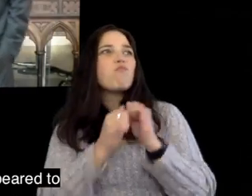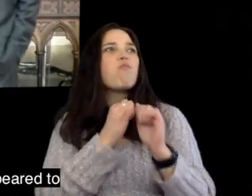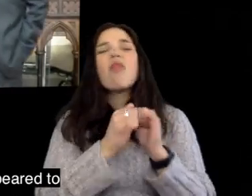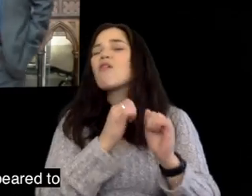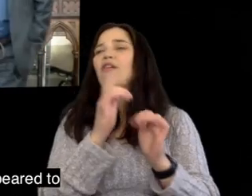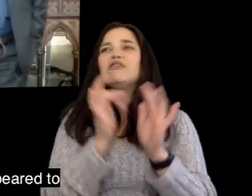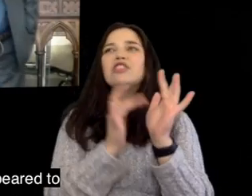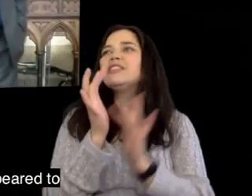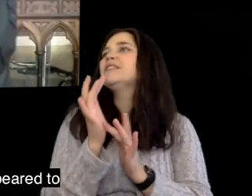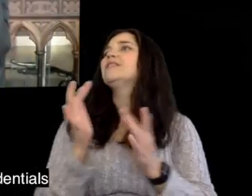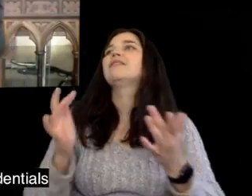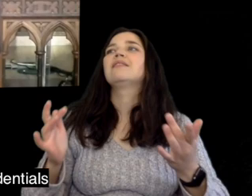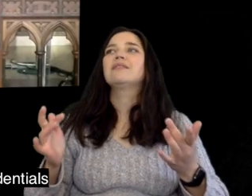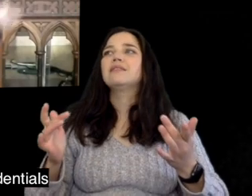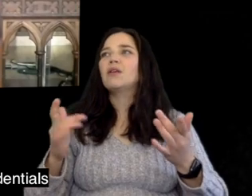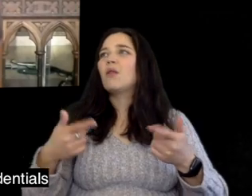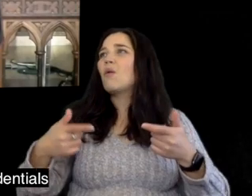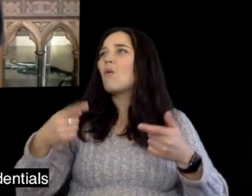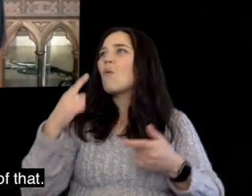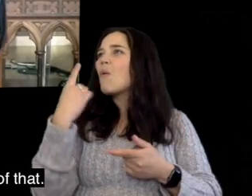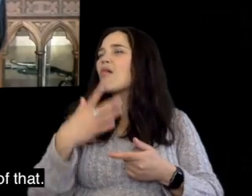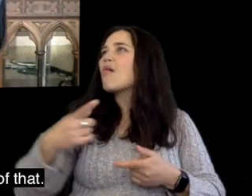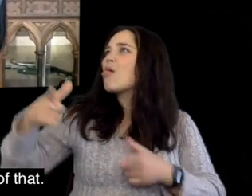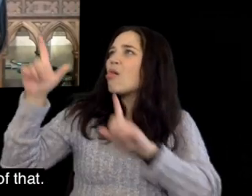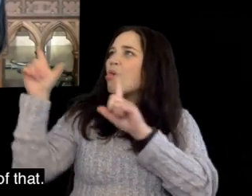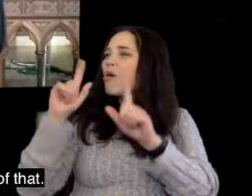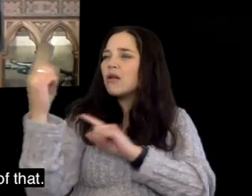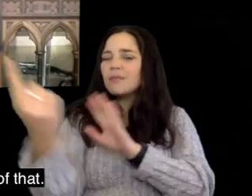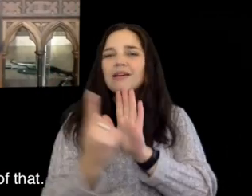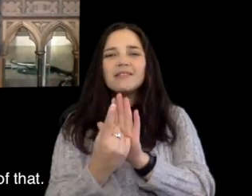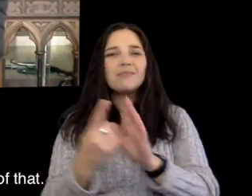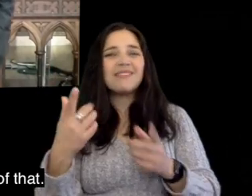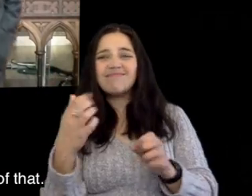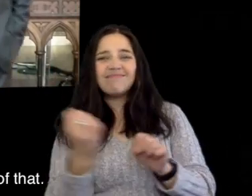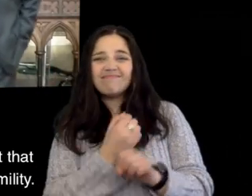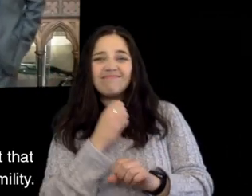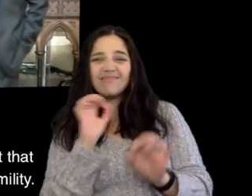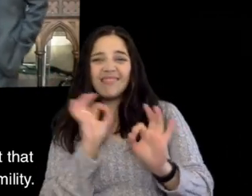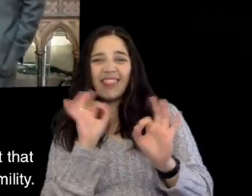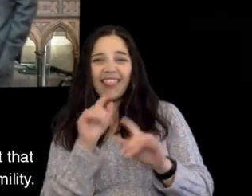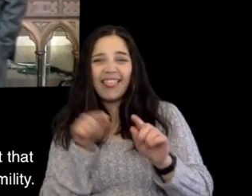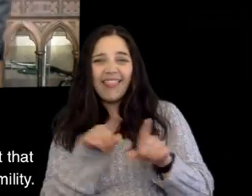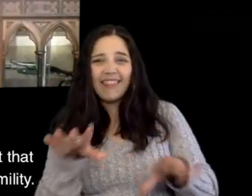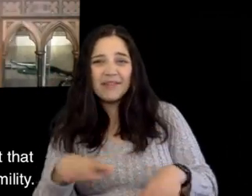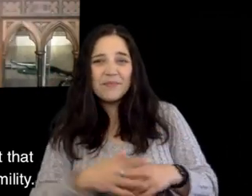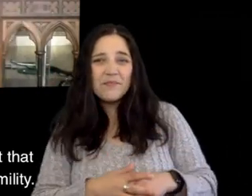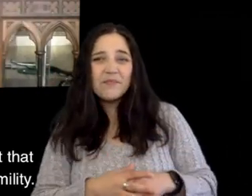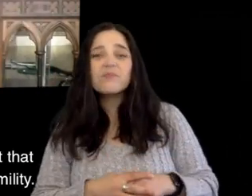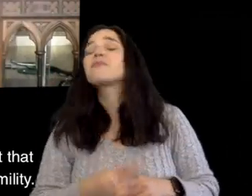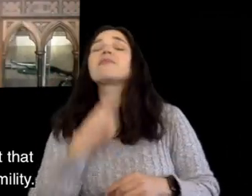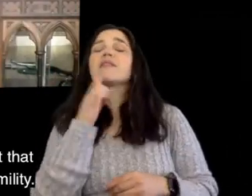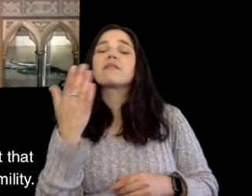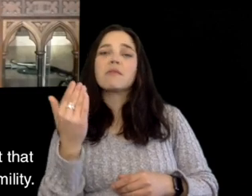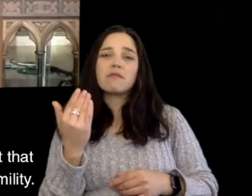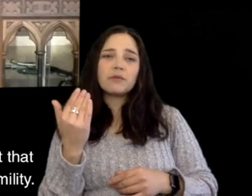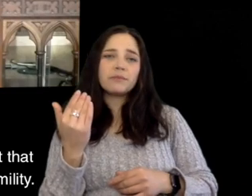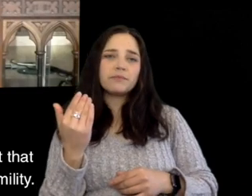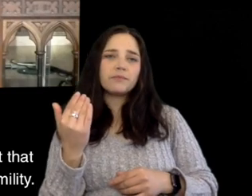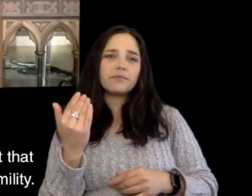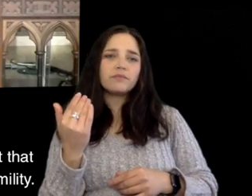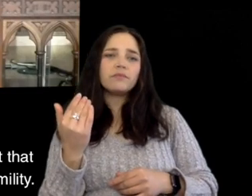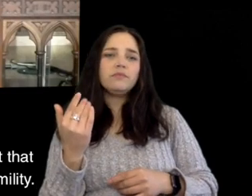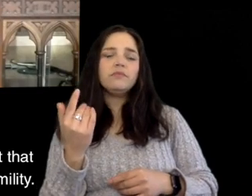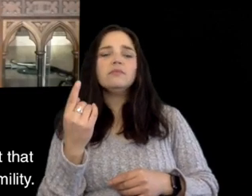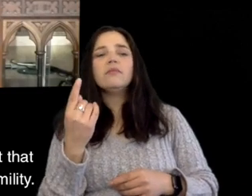the Bishop of Jerusalem, the one that the Lord appeared to and given all his credentials, but he doesn't do any of that. And I said before that that